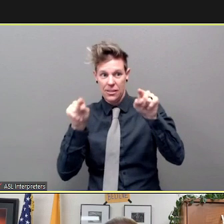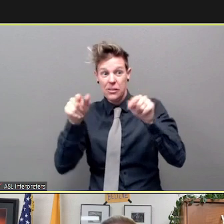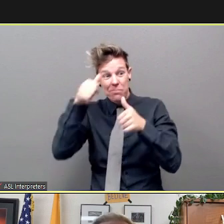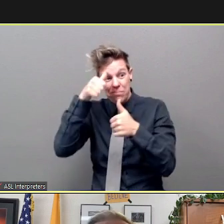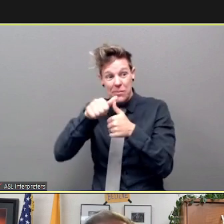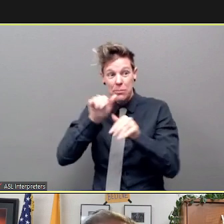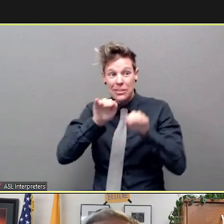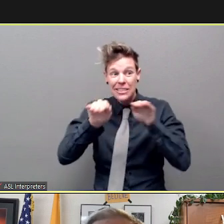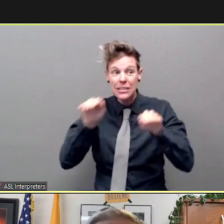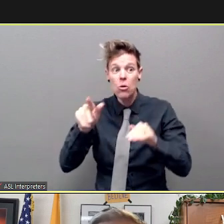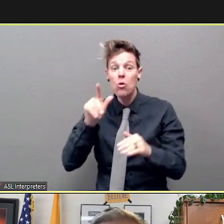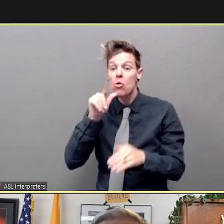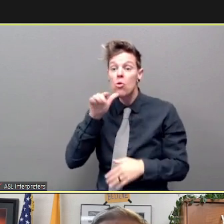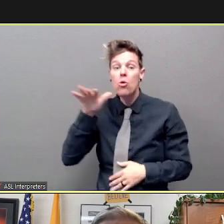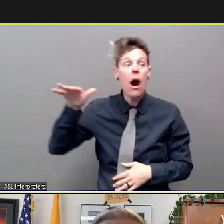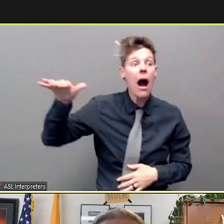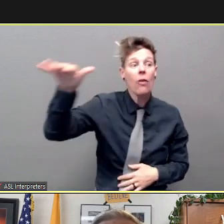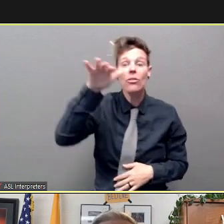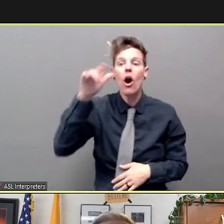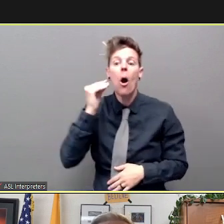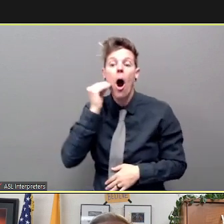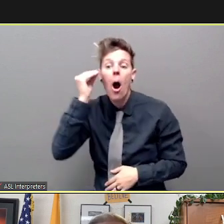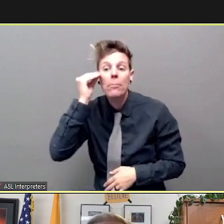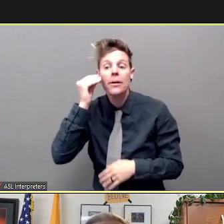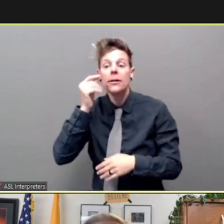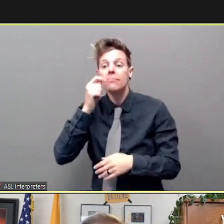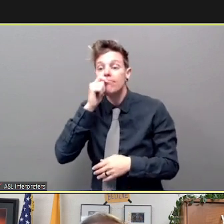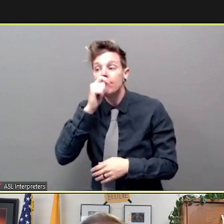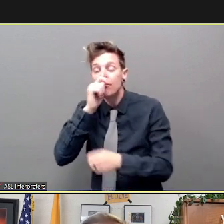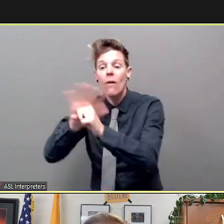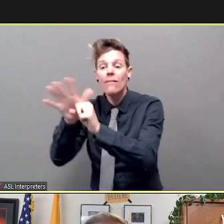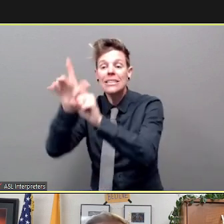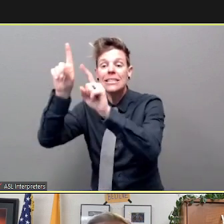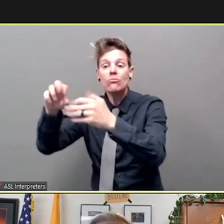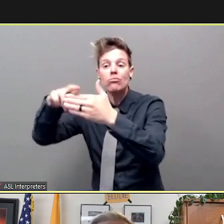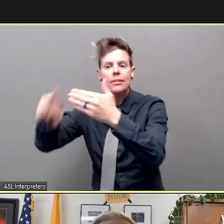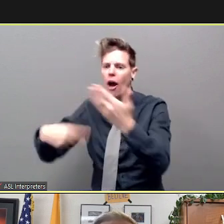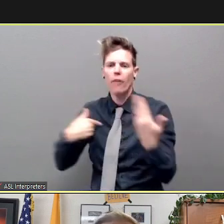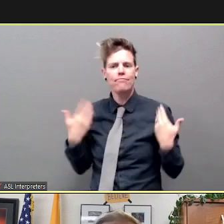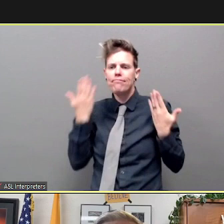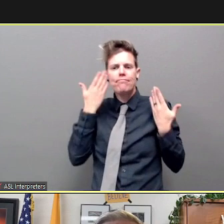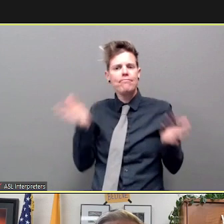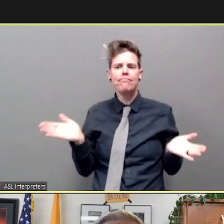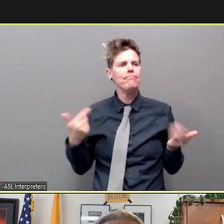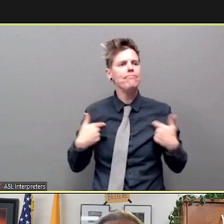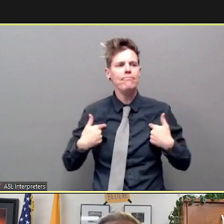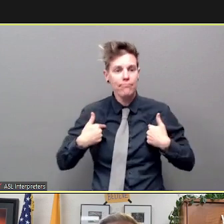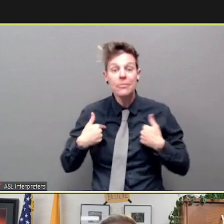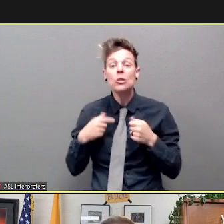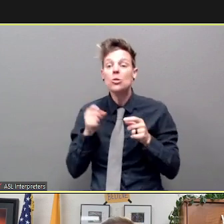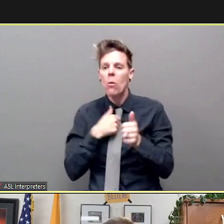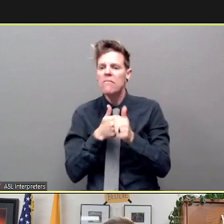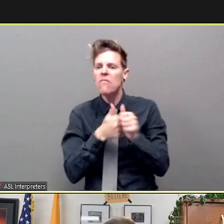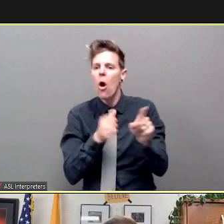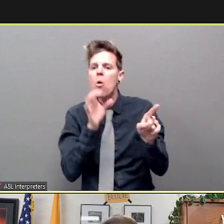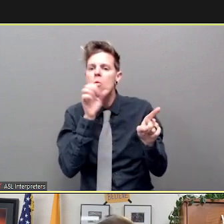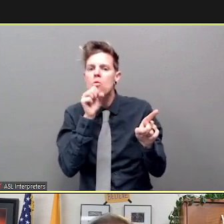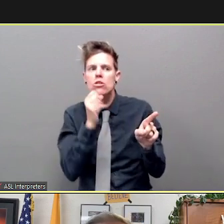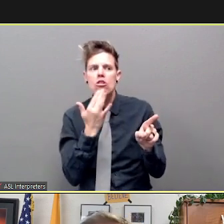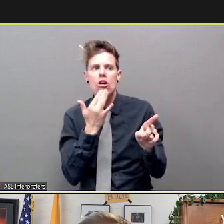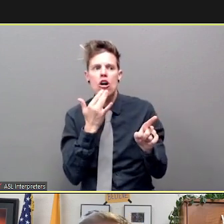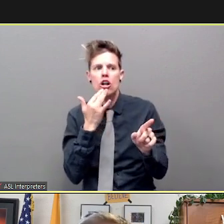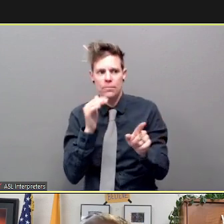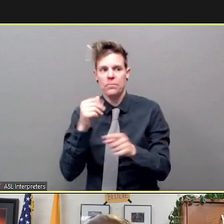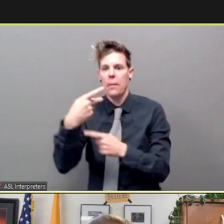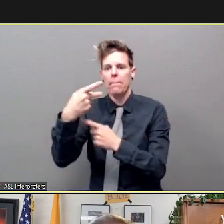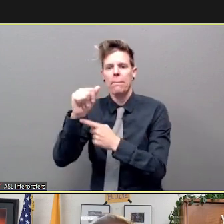see here that we're doing a great job. The orange bar is Paxlovid. We've pushed that very, very hard. It's a tricky medicine